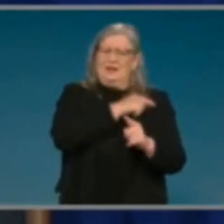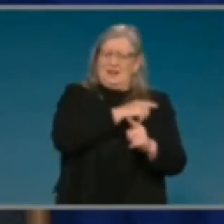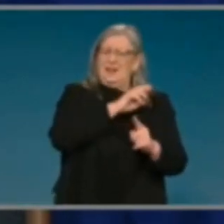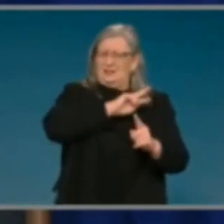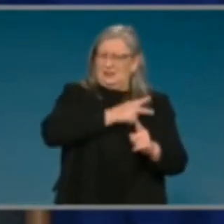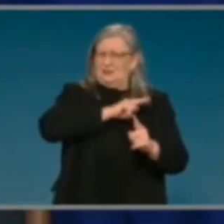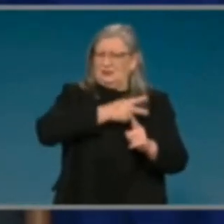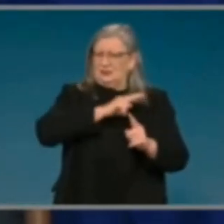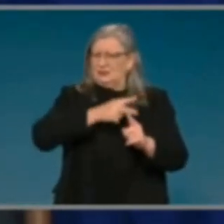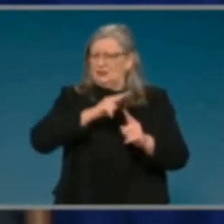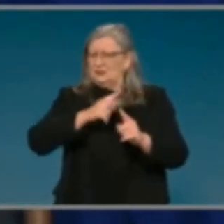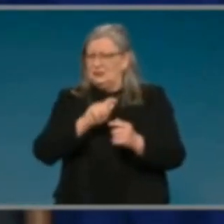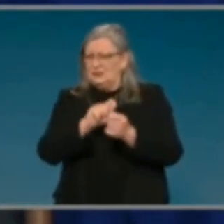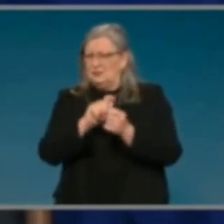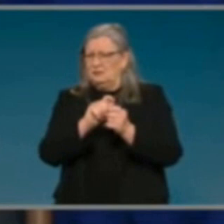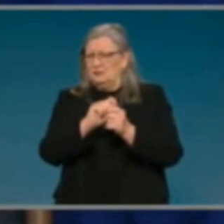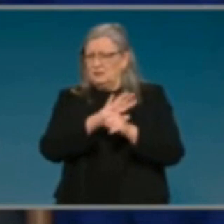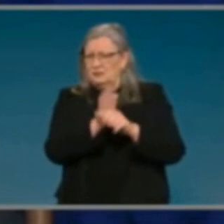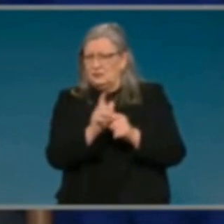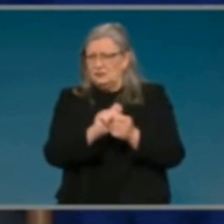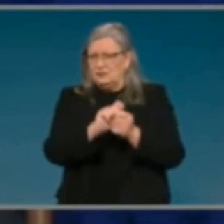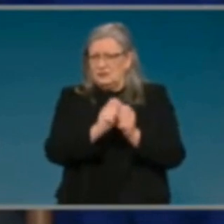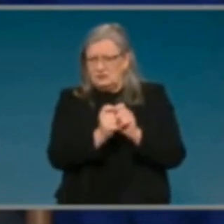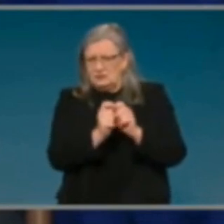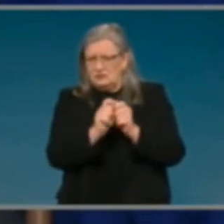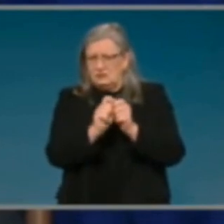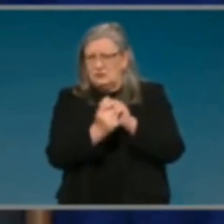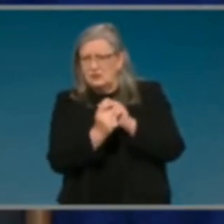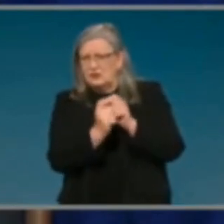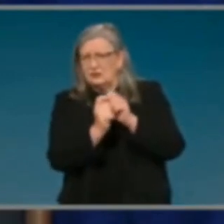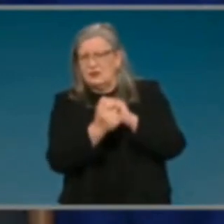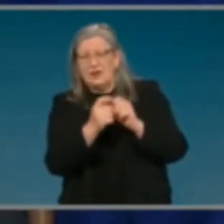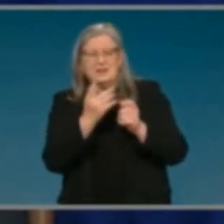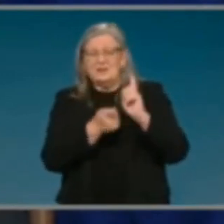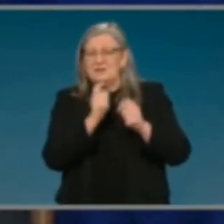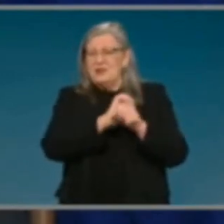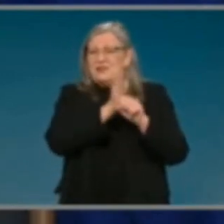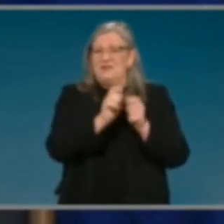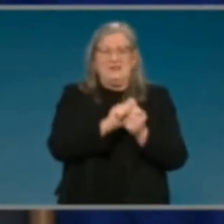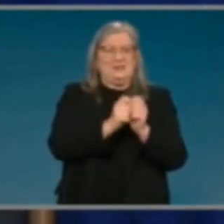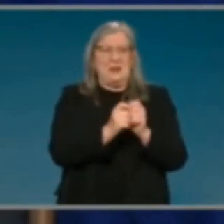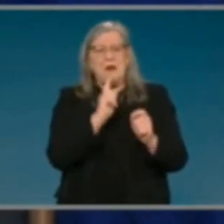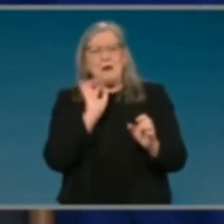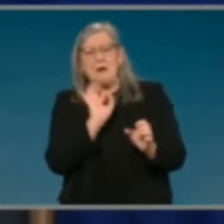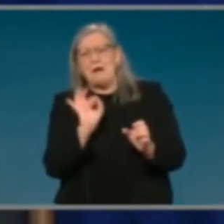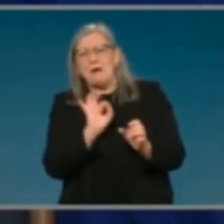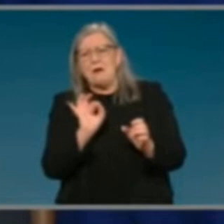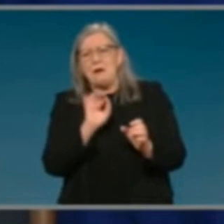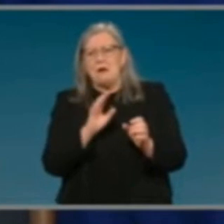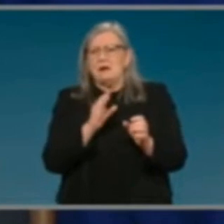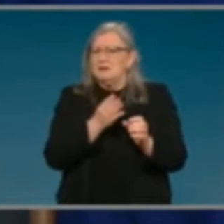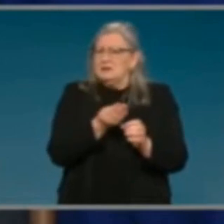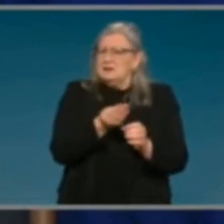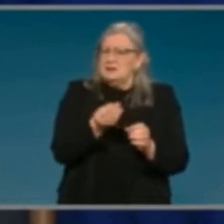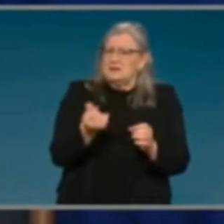nothing. Some require further information and information gathering, and then a small number have led to this